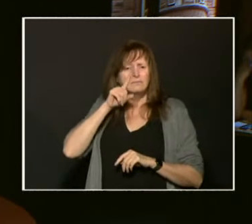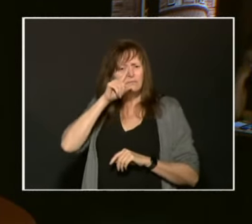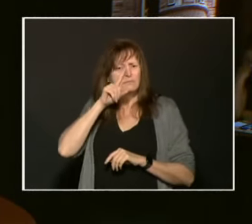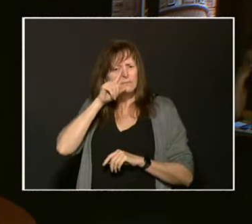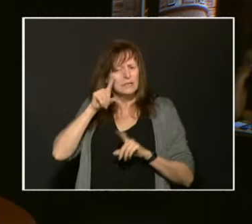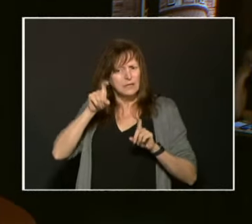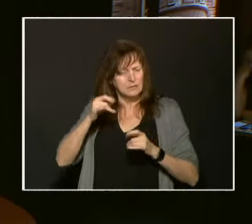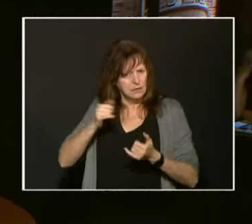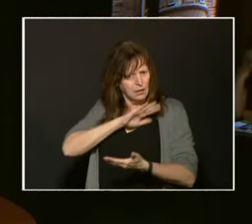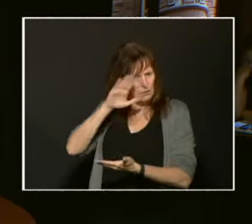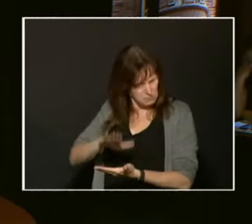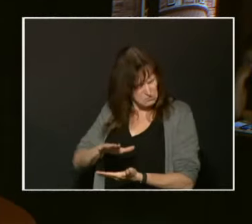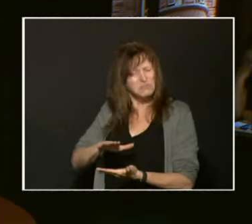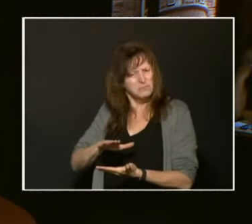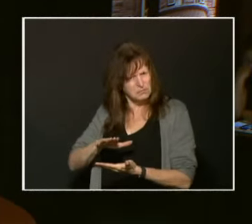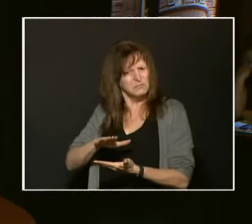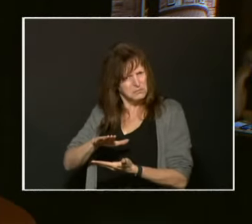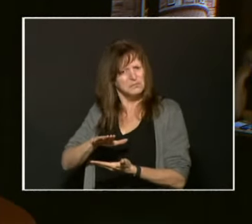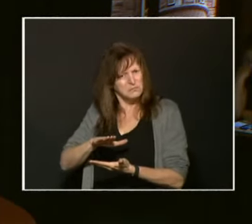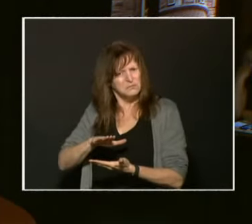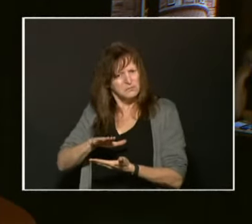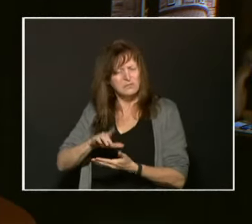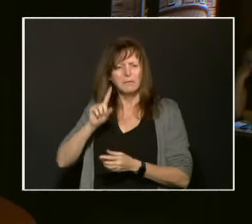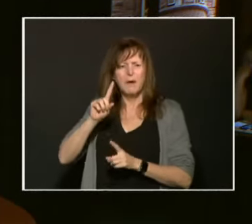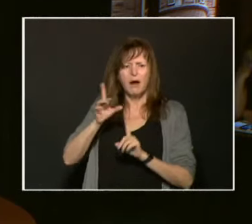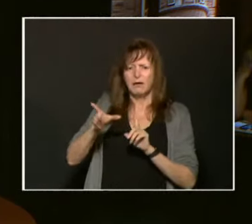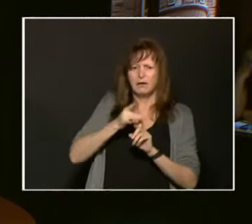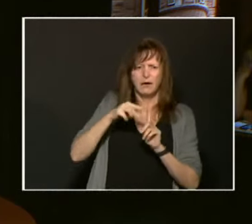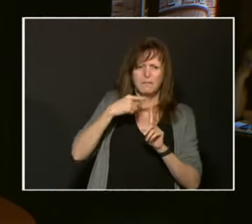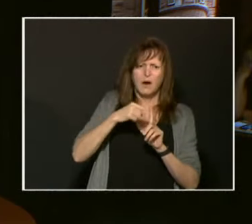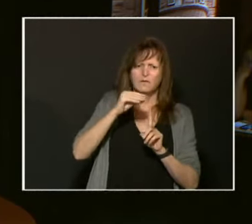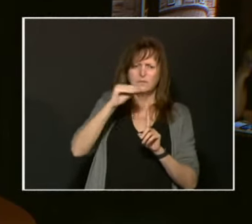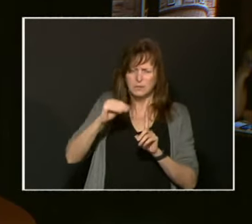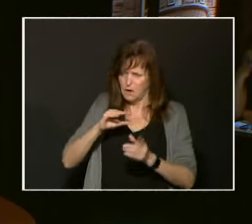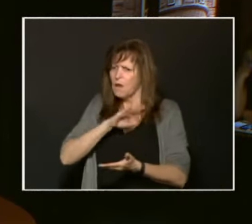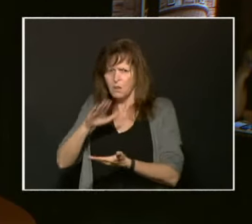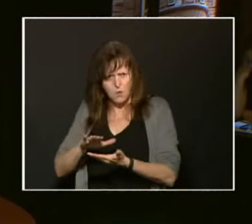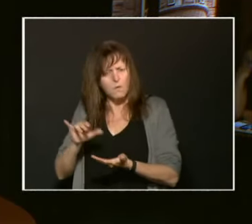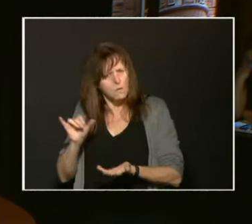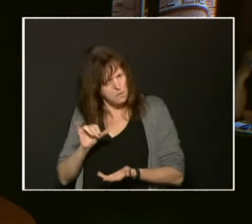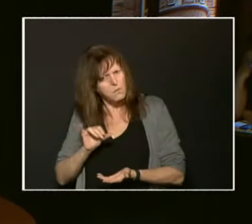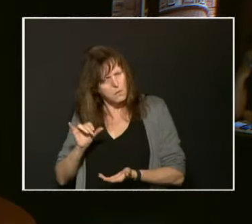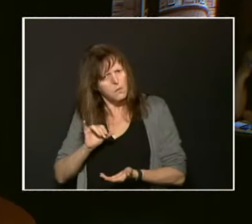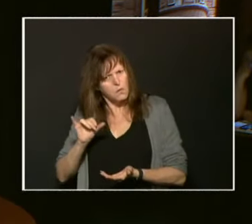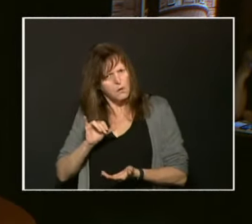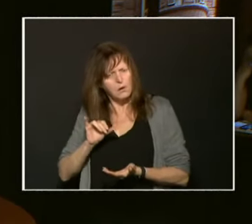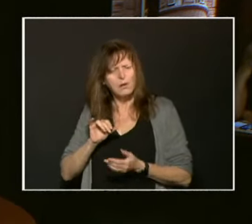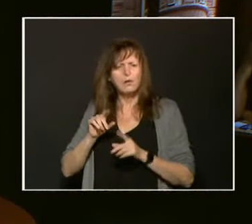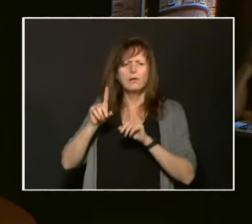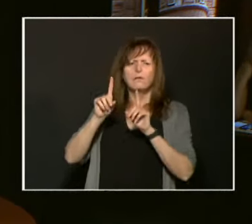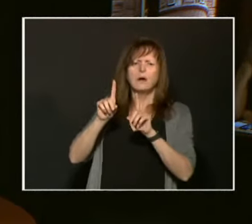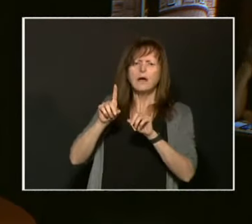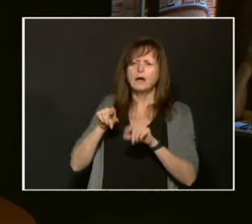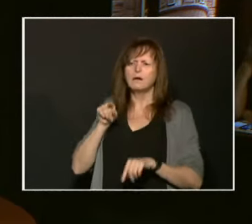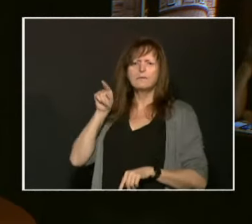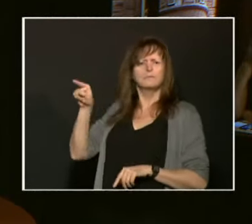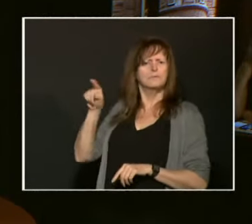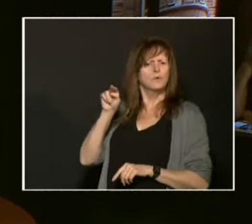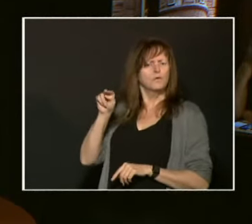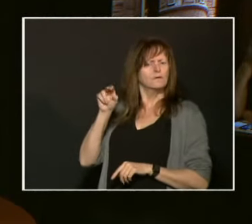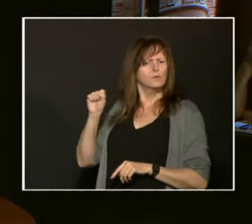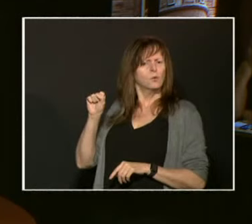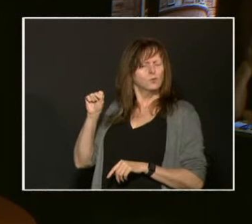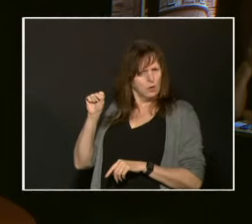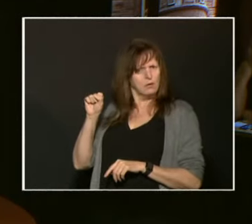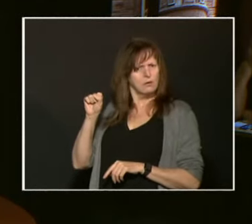that, I look at Nova Scotia, which just had some really, I think the highest level of testing that any province